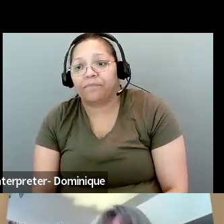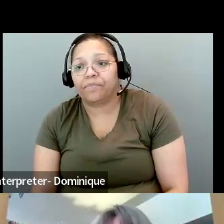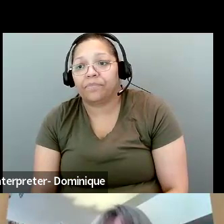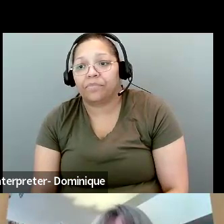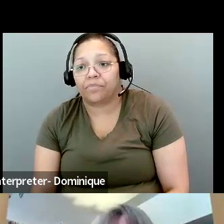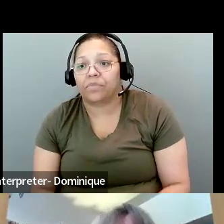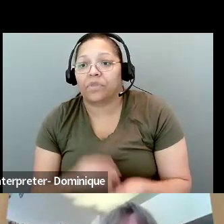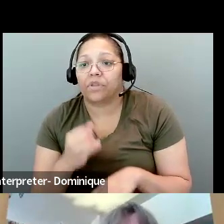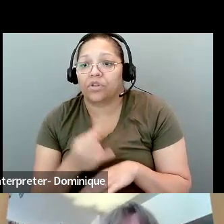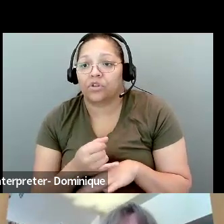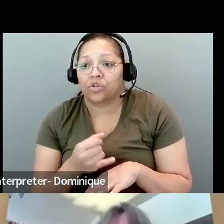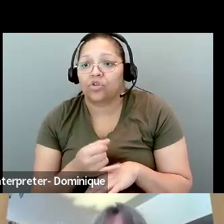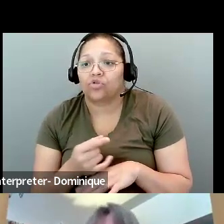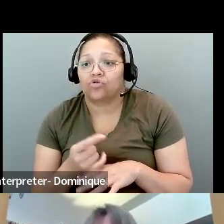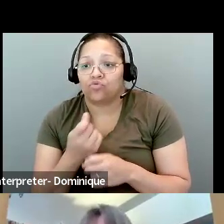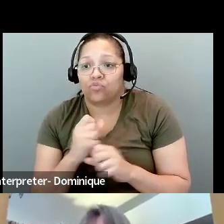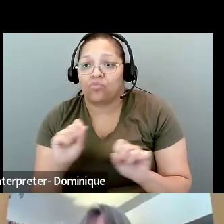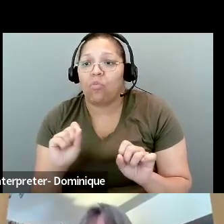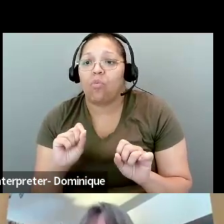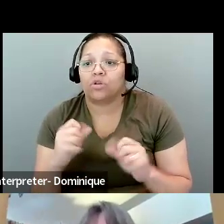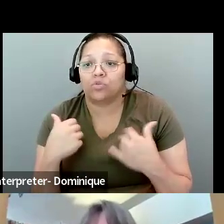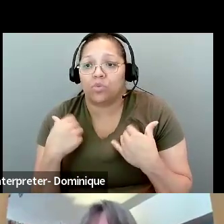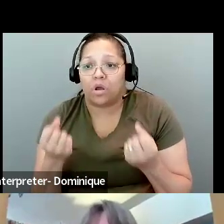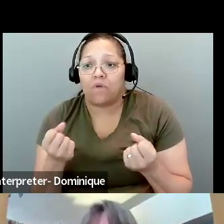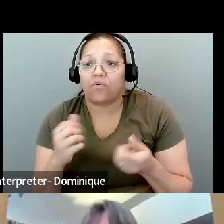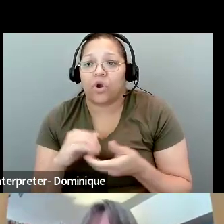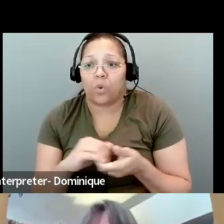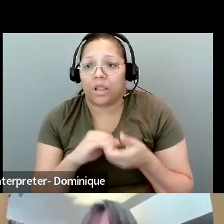Institutional Rescue and Recovery Coalition.